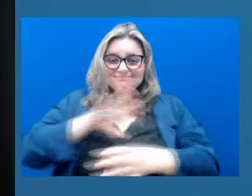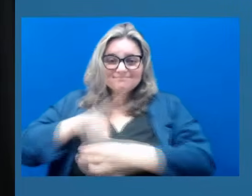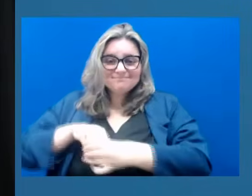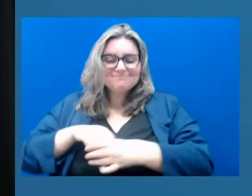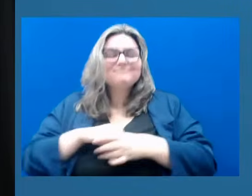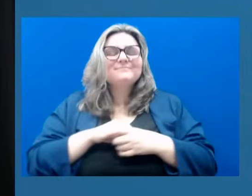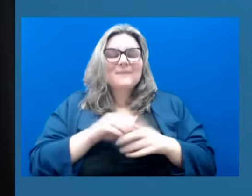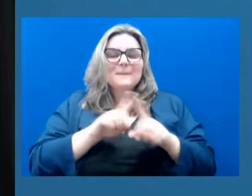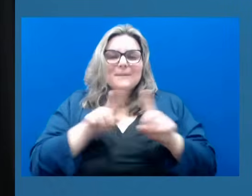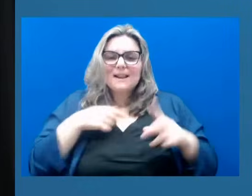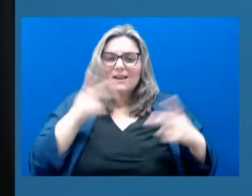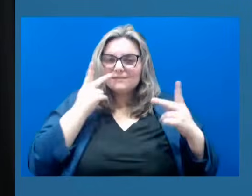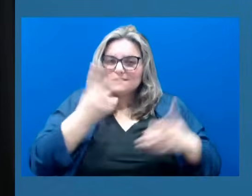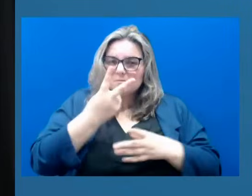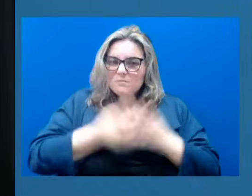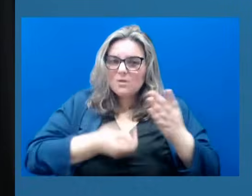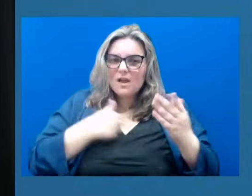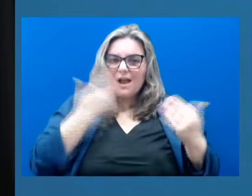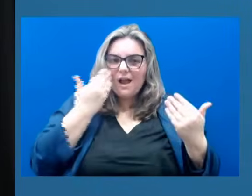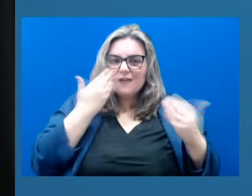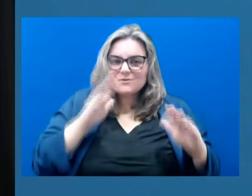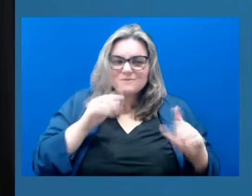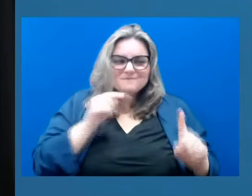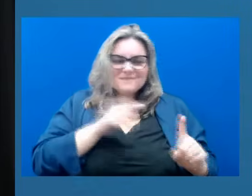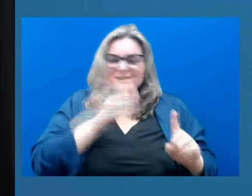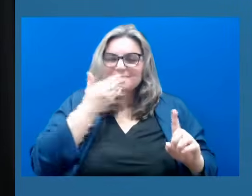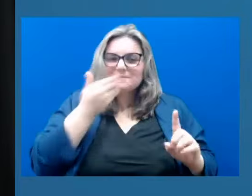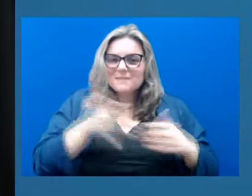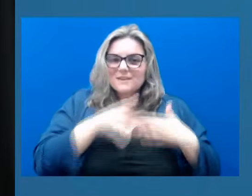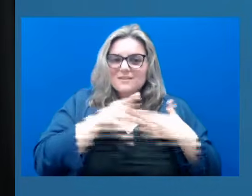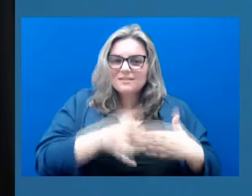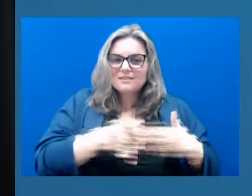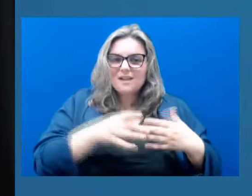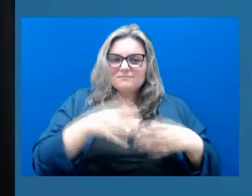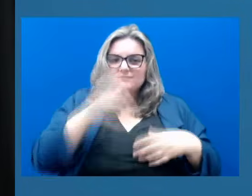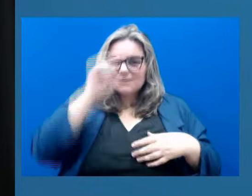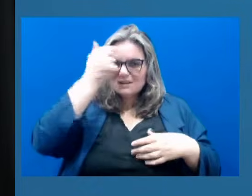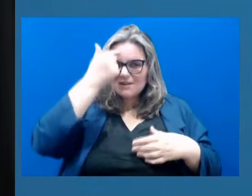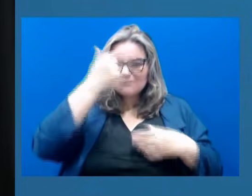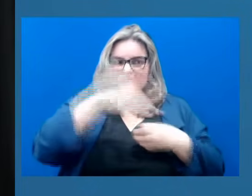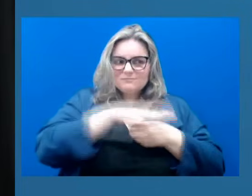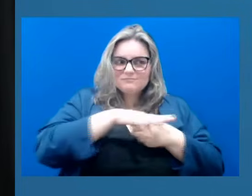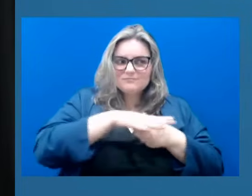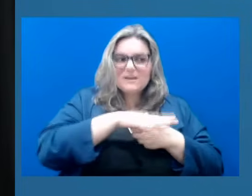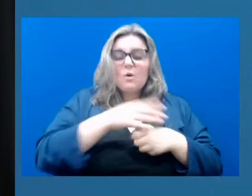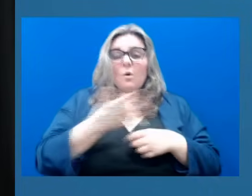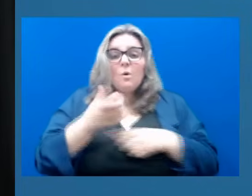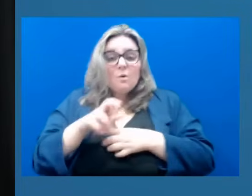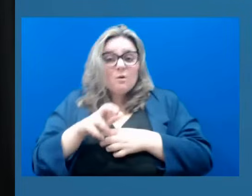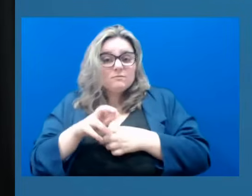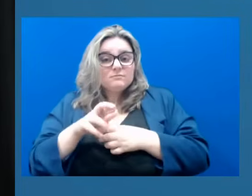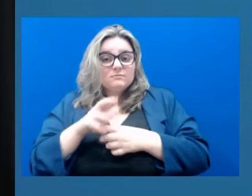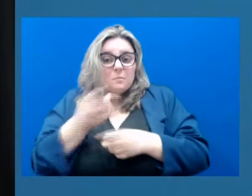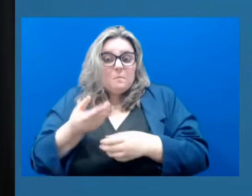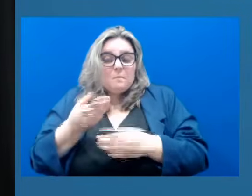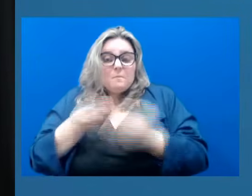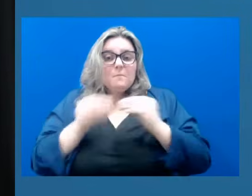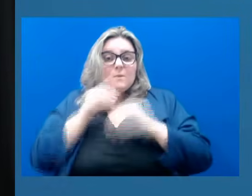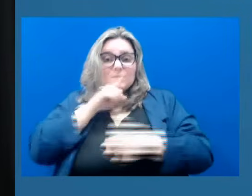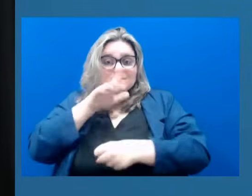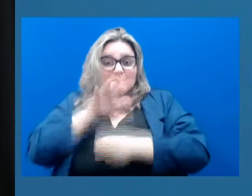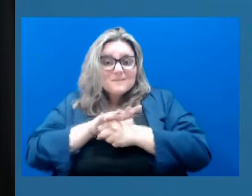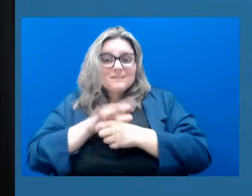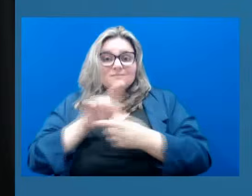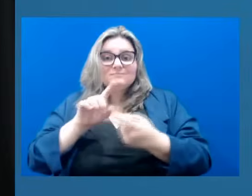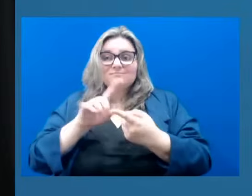counties, I don't know that there is a better-led county government and a county government more committed to the same goals, Governor, that you're committed to, and